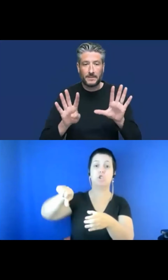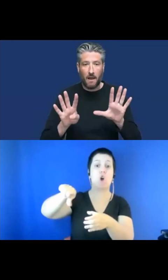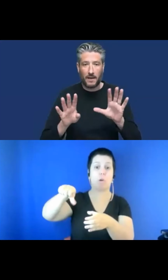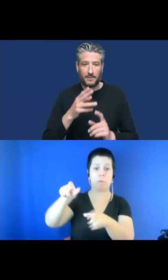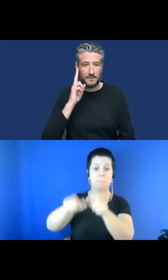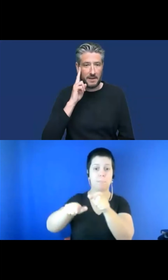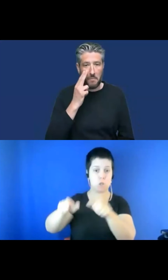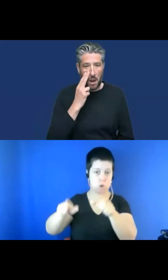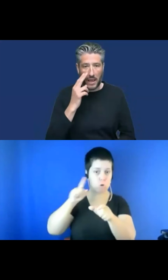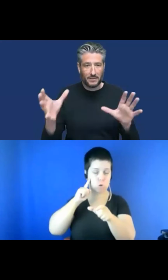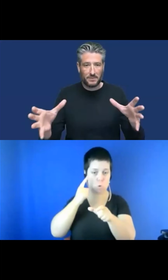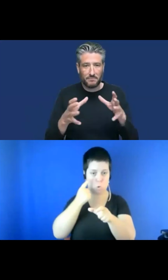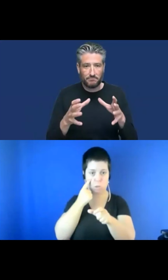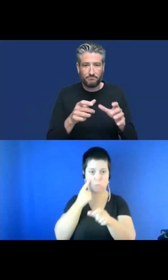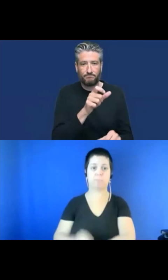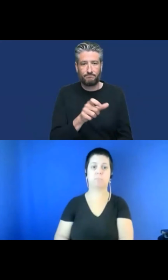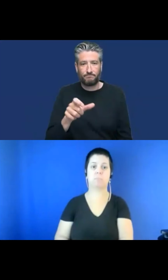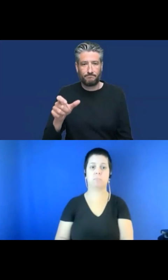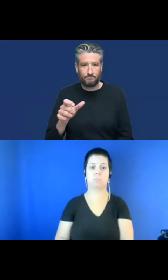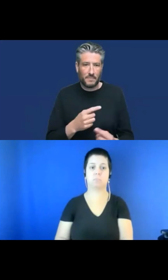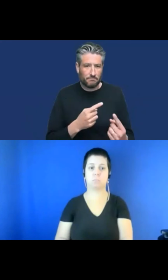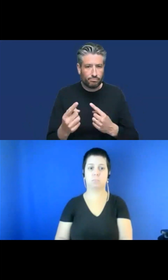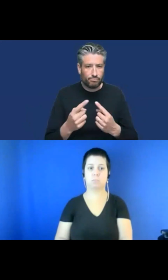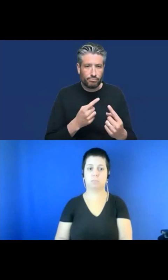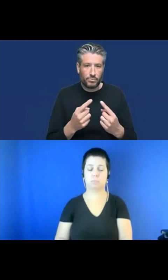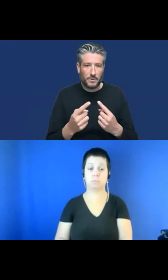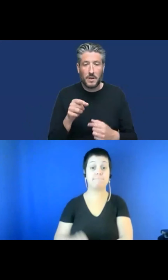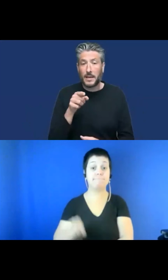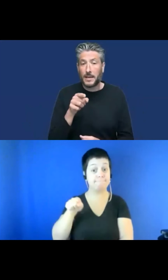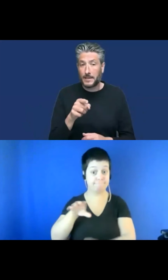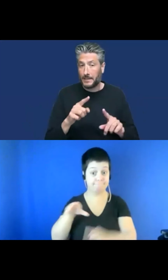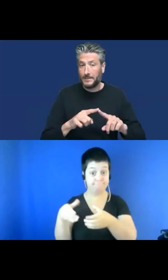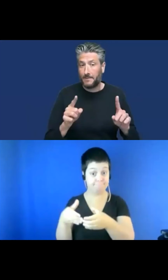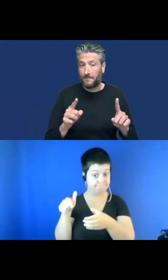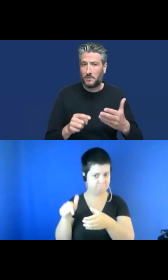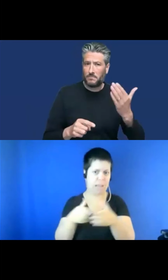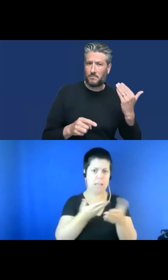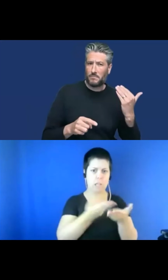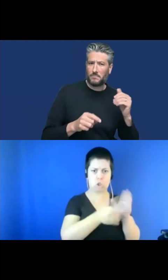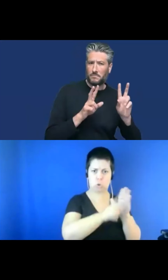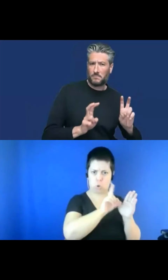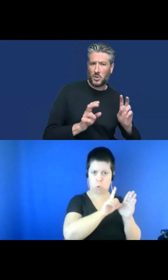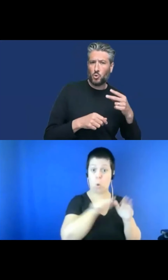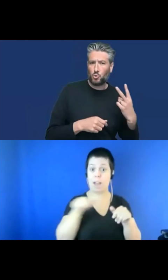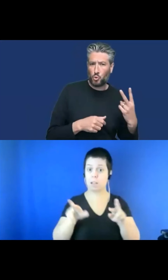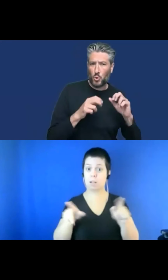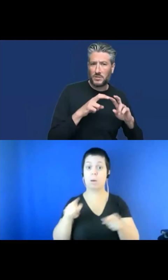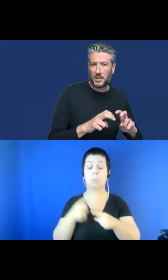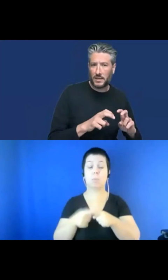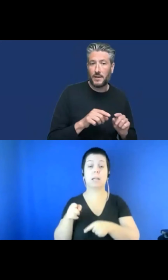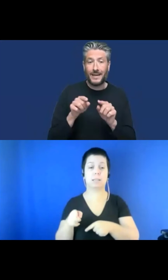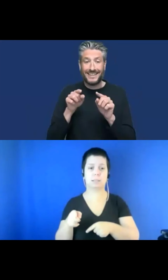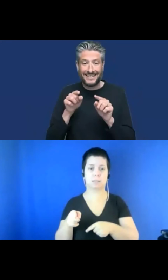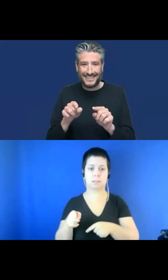deafblindness. However, this population differs very much from the previous study, because here all participants used Tactile